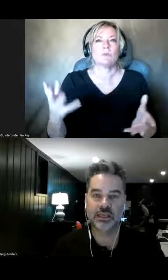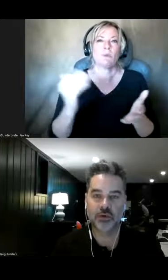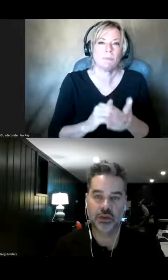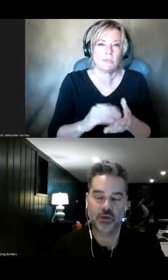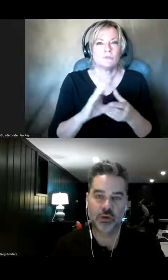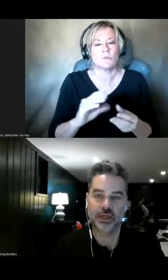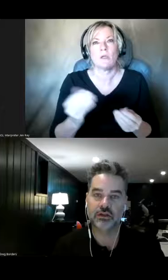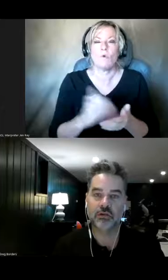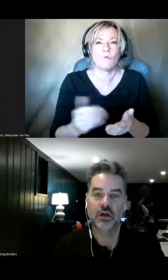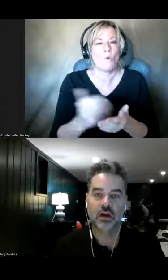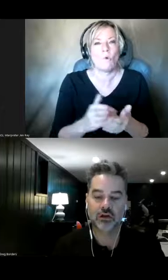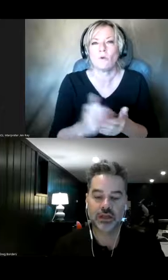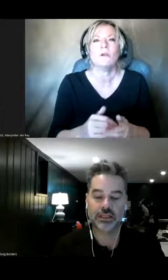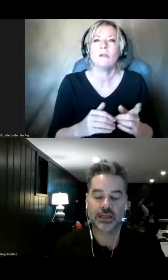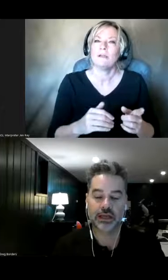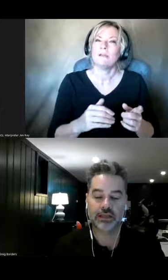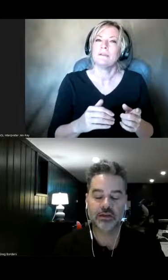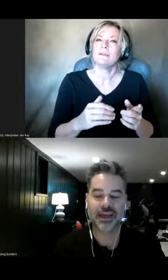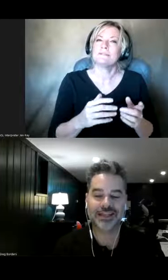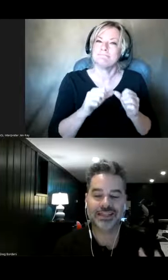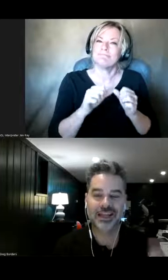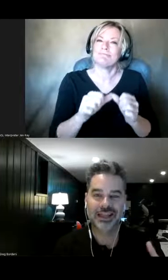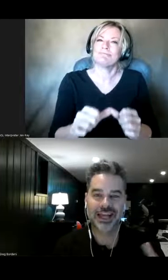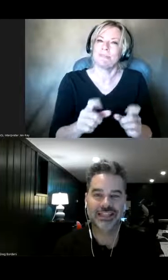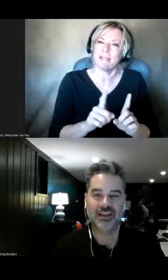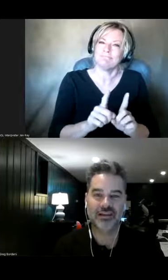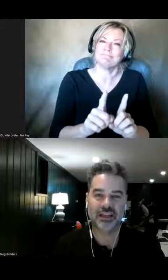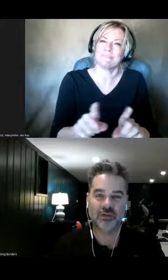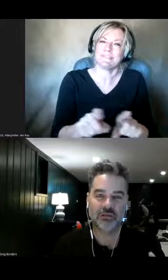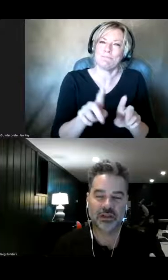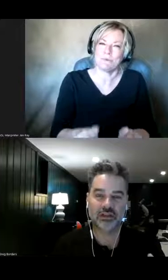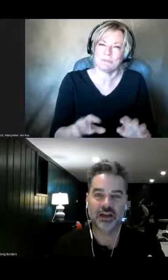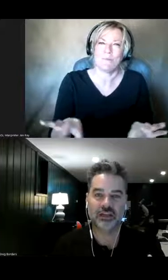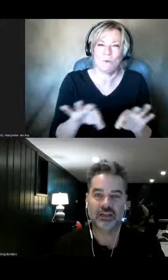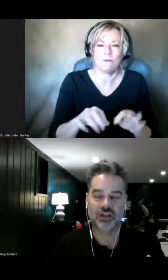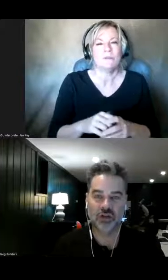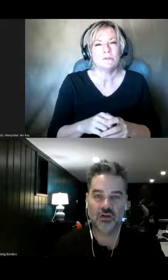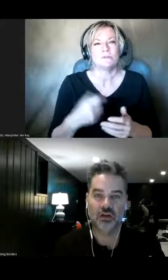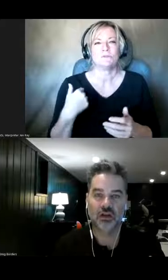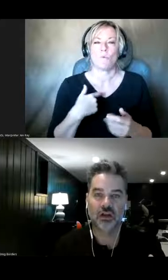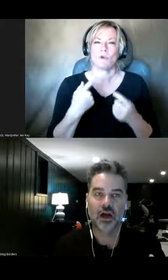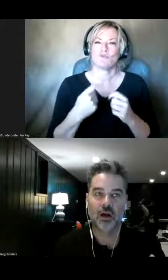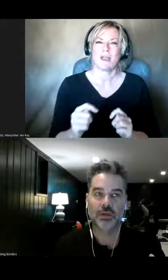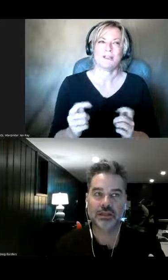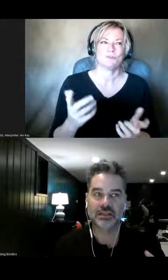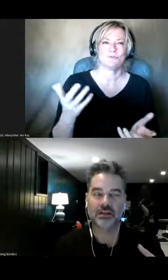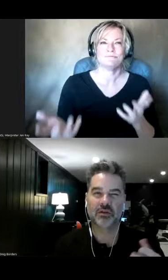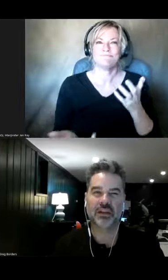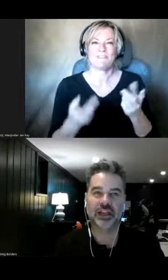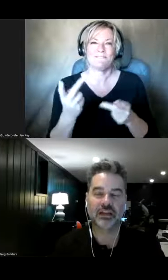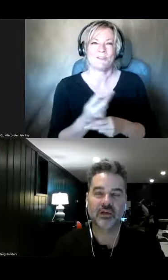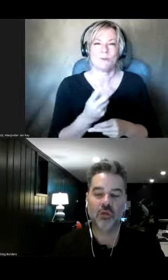that goes deeper than what we can do on a crisis line. And so that's the other thing that we're really trying to juggle,